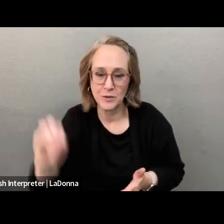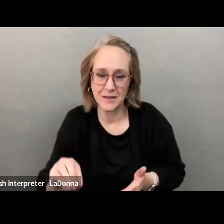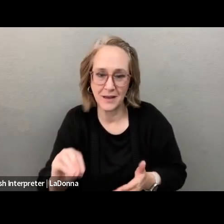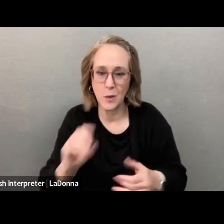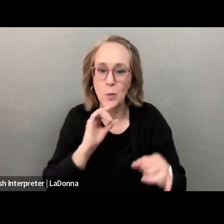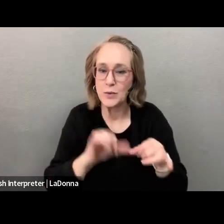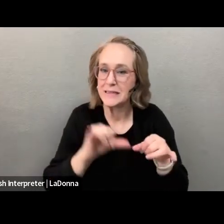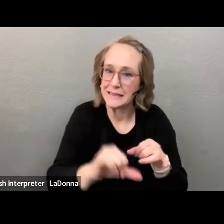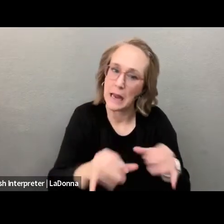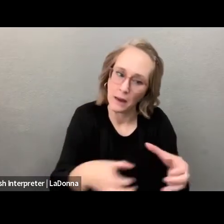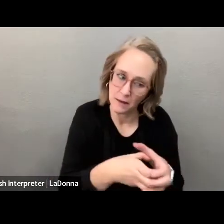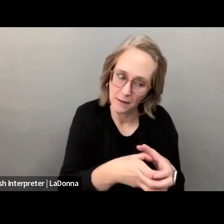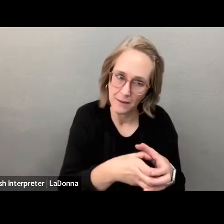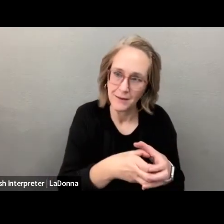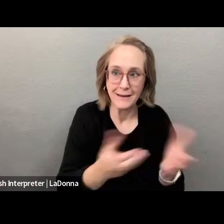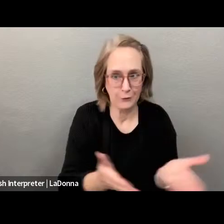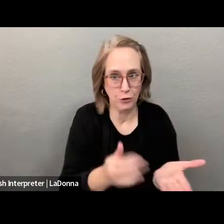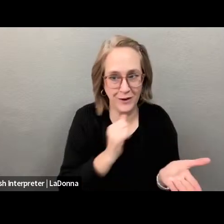we'd like to hope so.